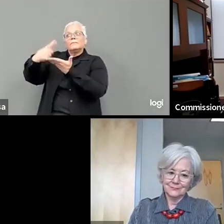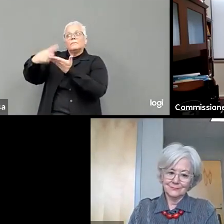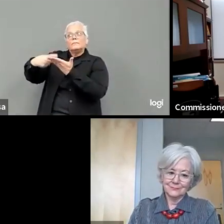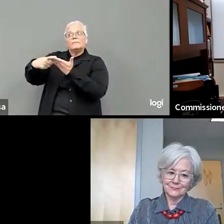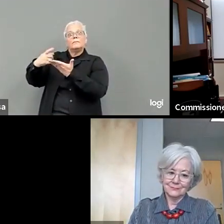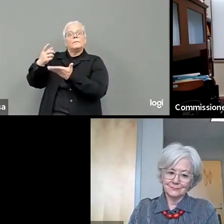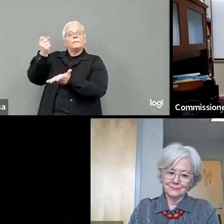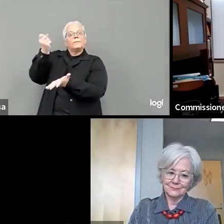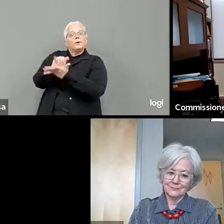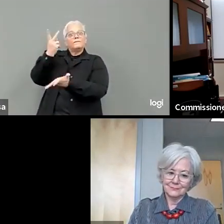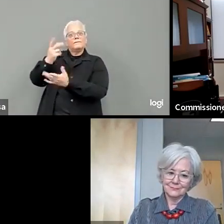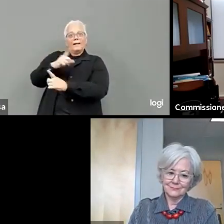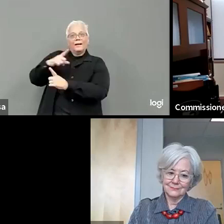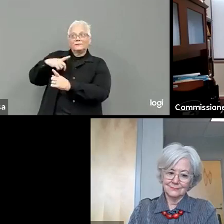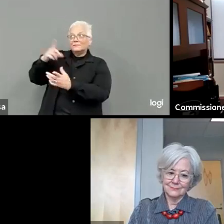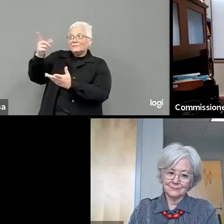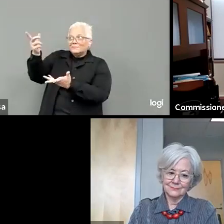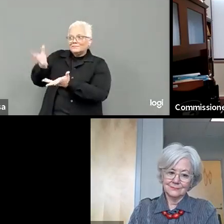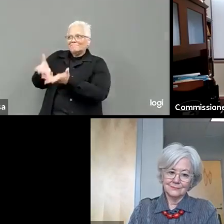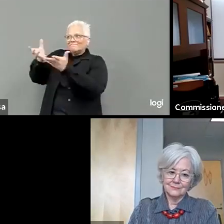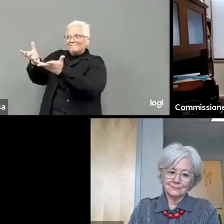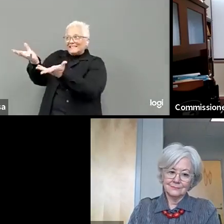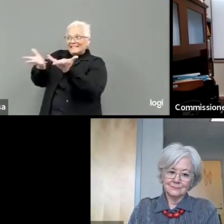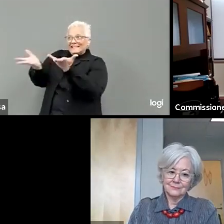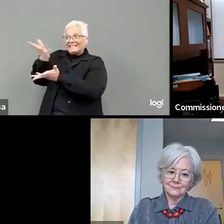Well, I mean, we just had